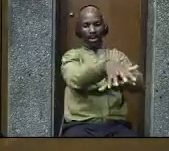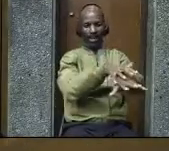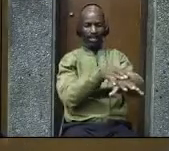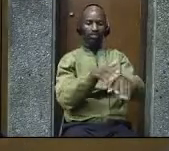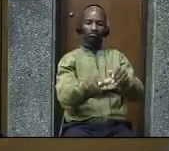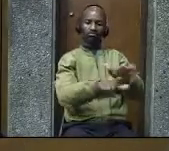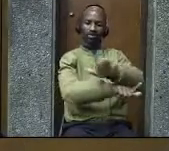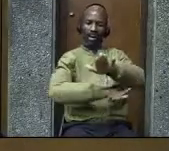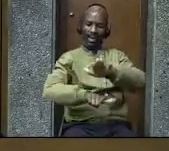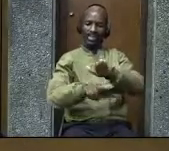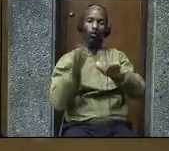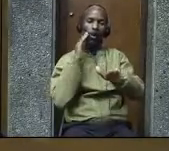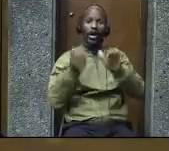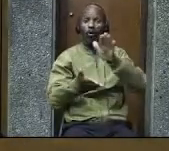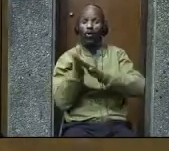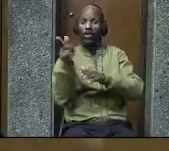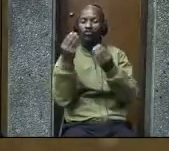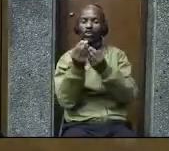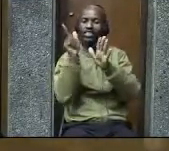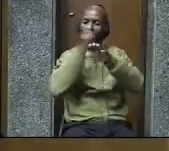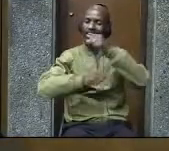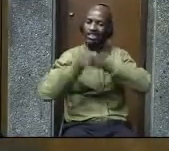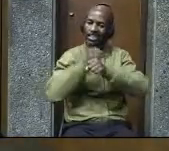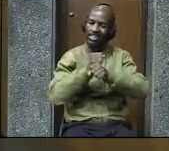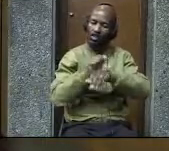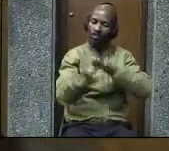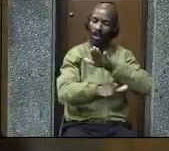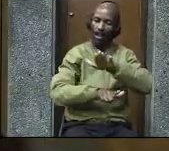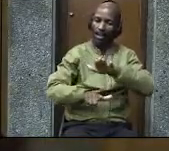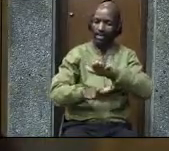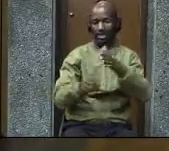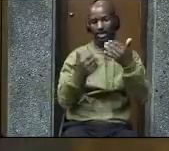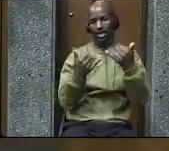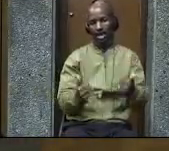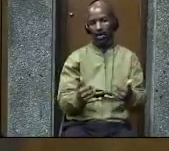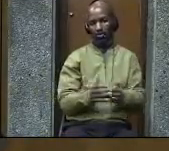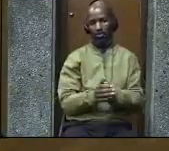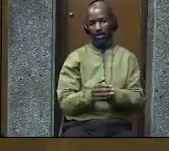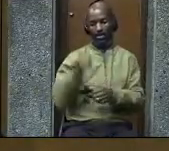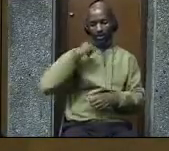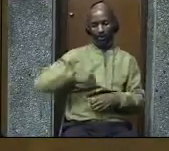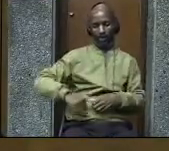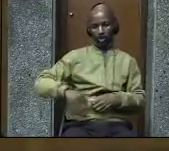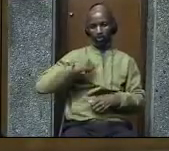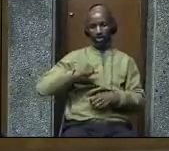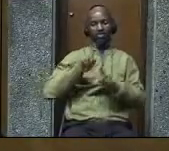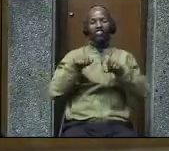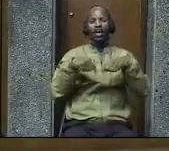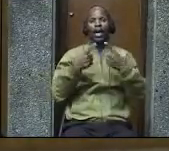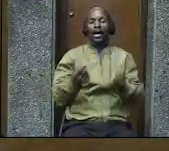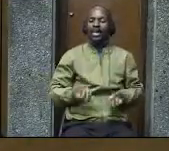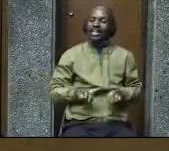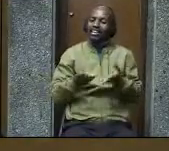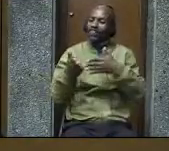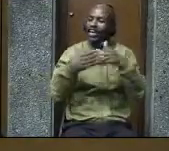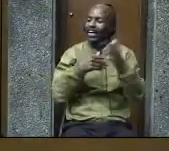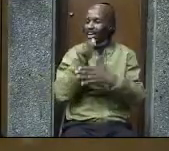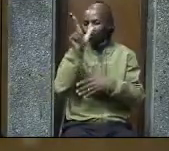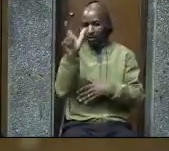went to Mfulu and requesting for 7 years of land, a municipality cannot give